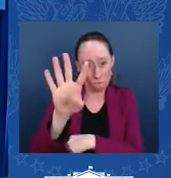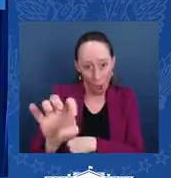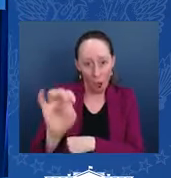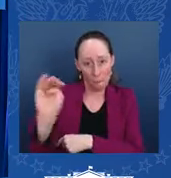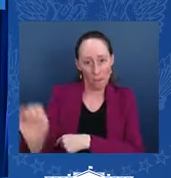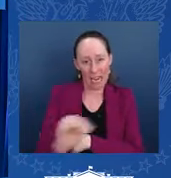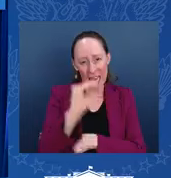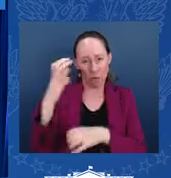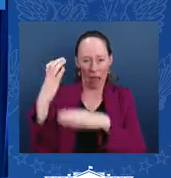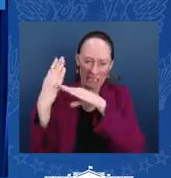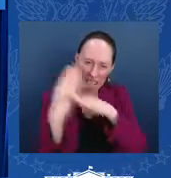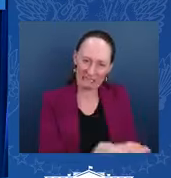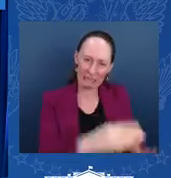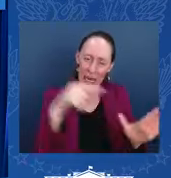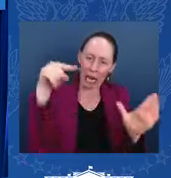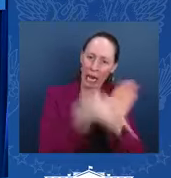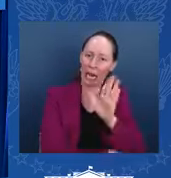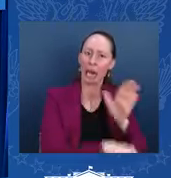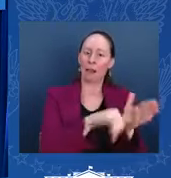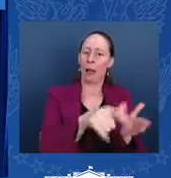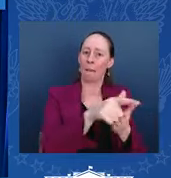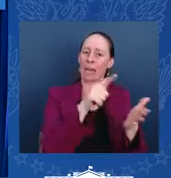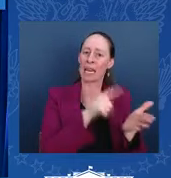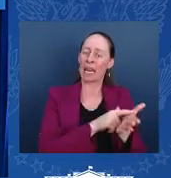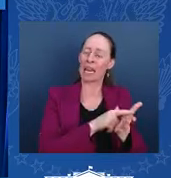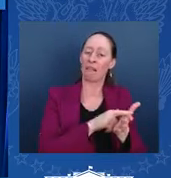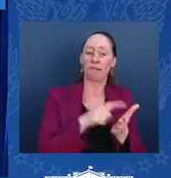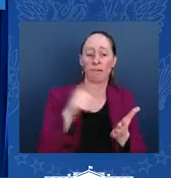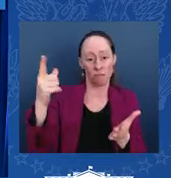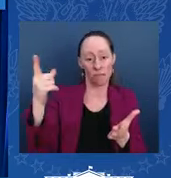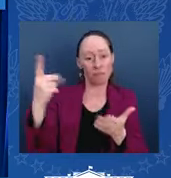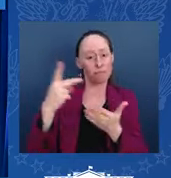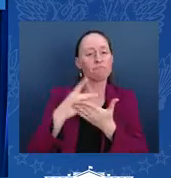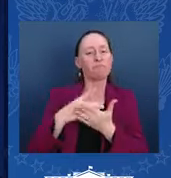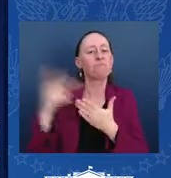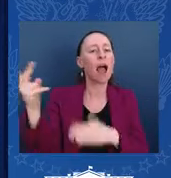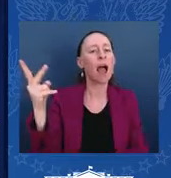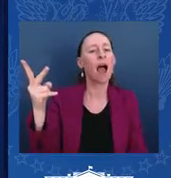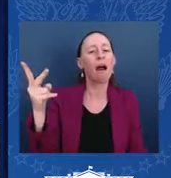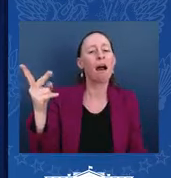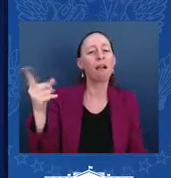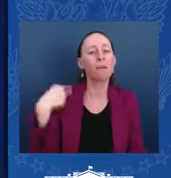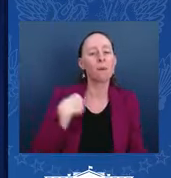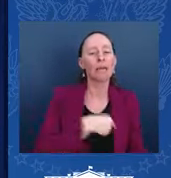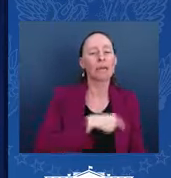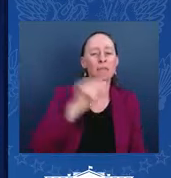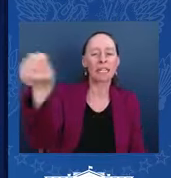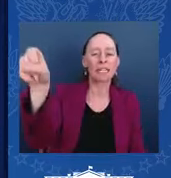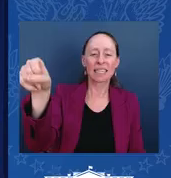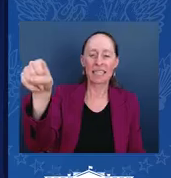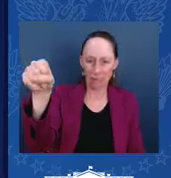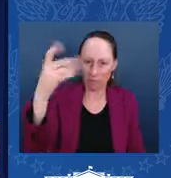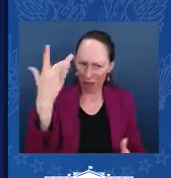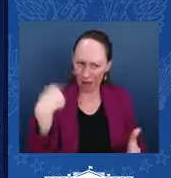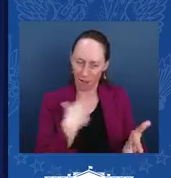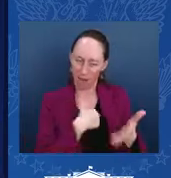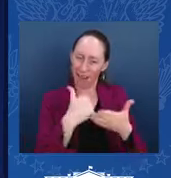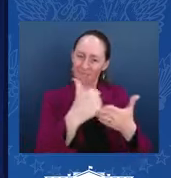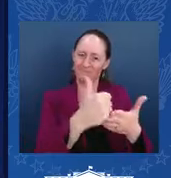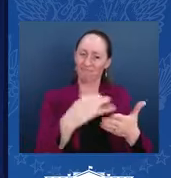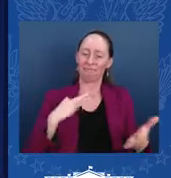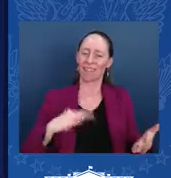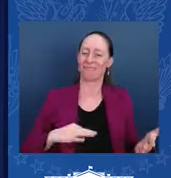million. We beat the special interest, and we delivered for the American people. Because of this law, not only could